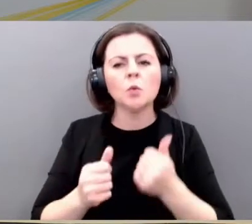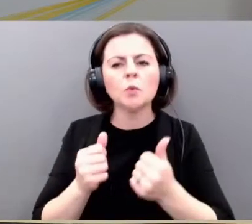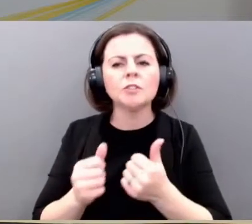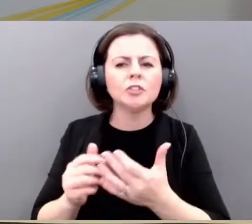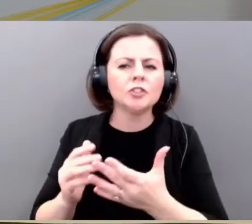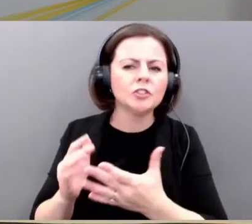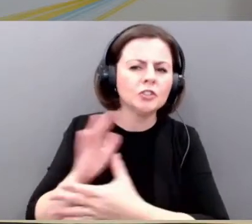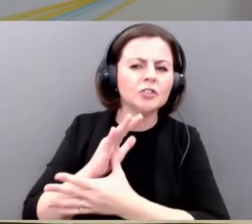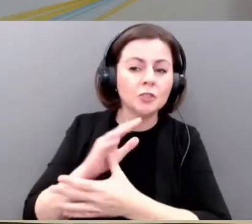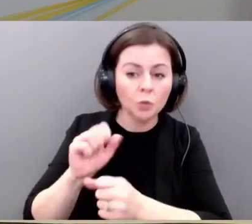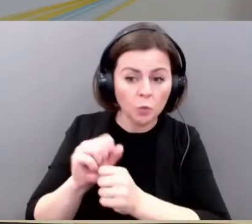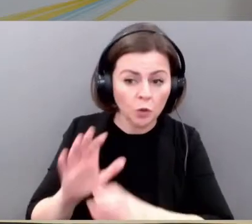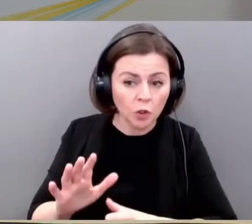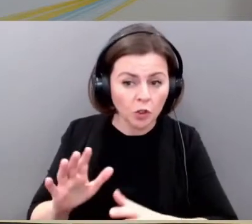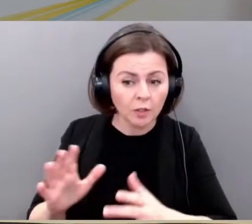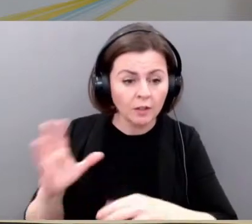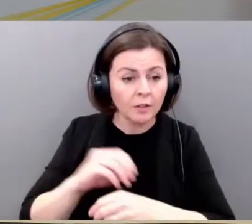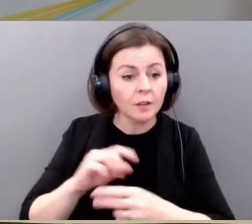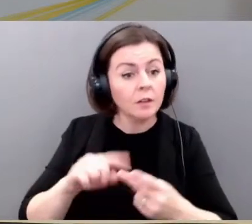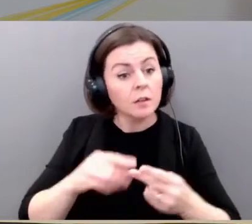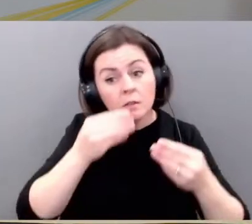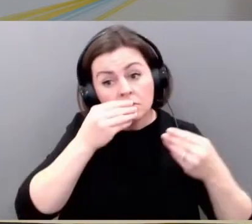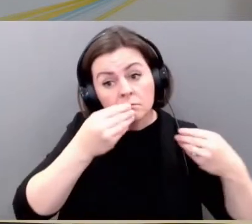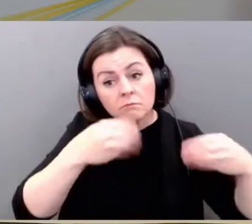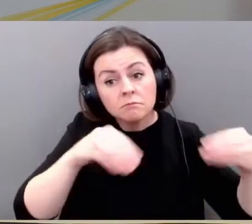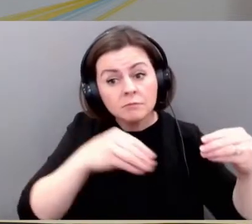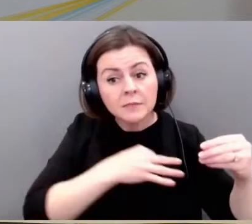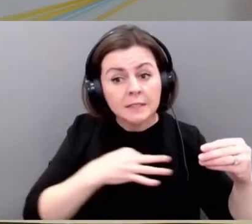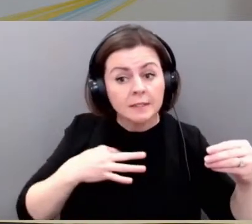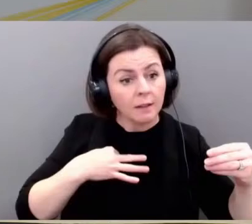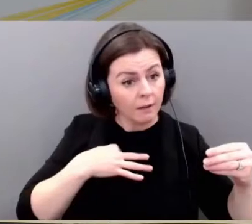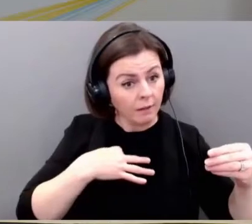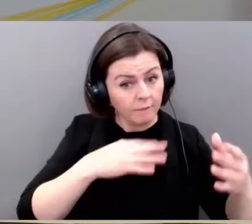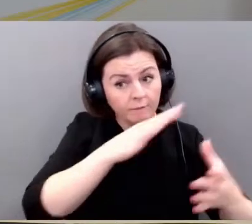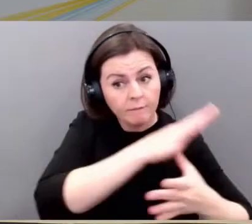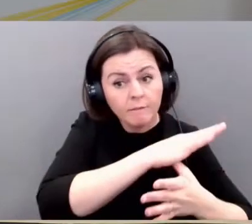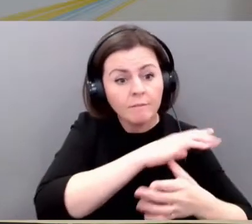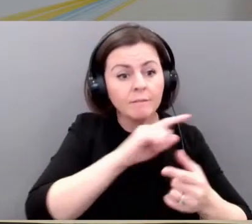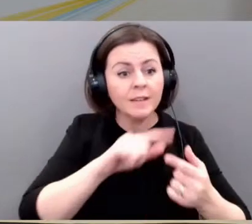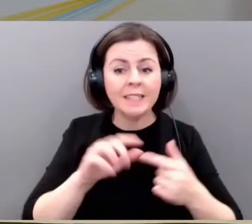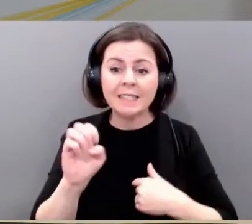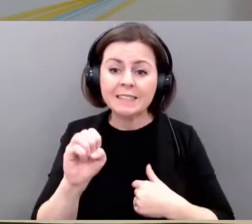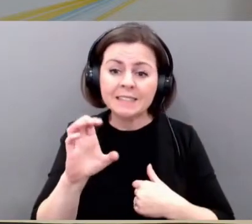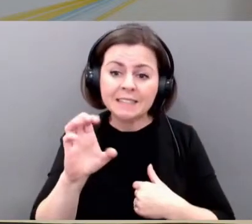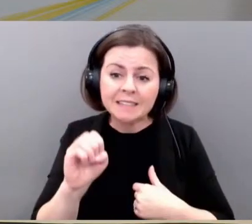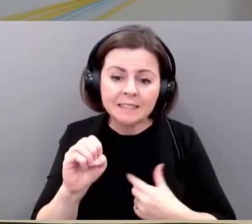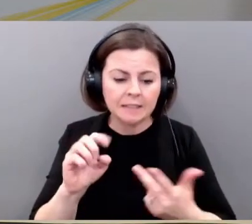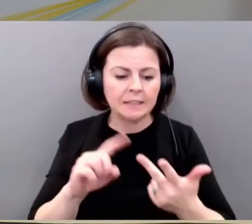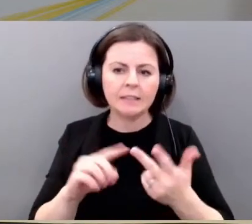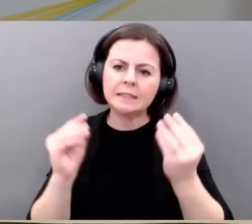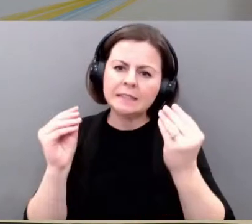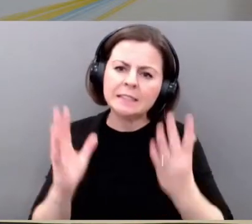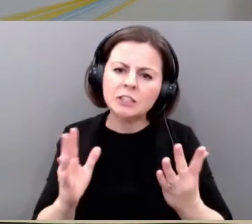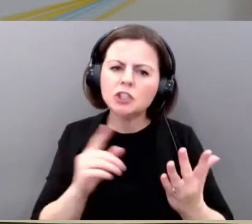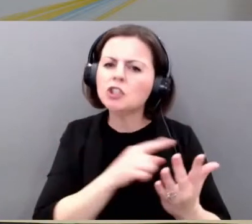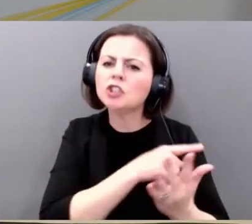Like, for example, do you include grocery store staff or early childhood educators, teachers? You know, when does that sort of come into